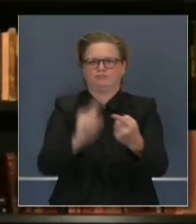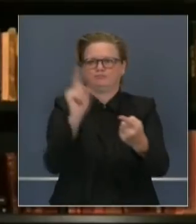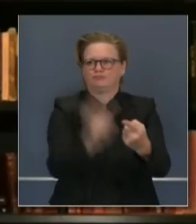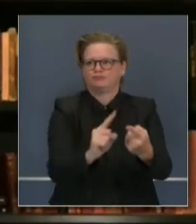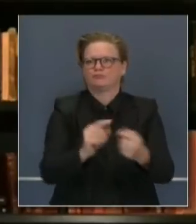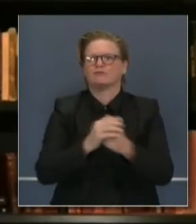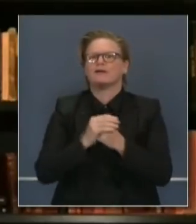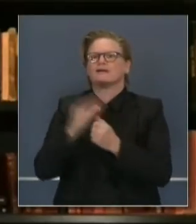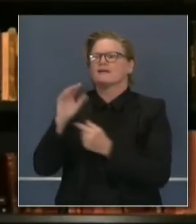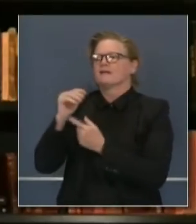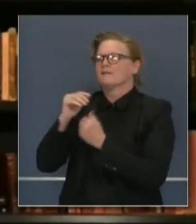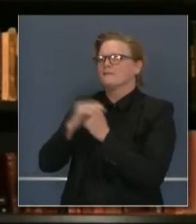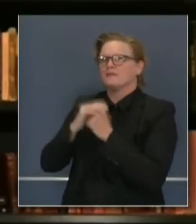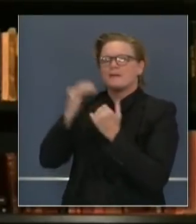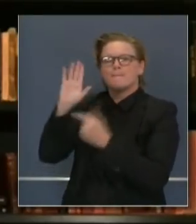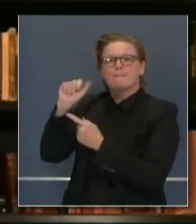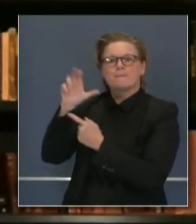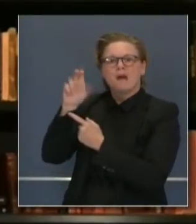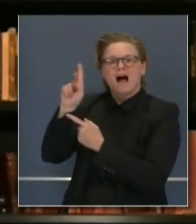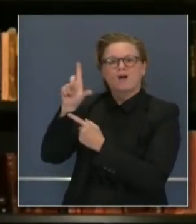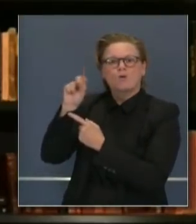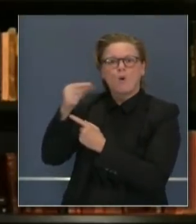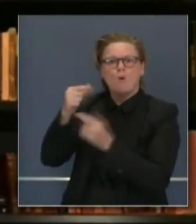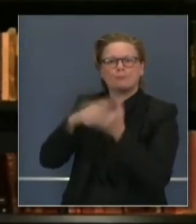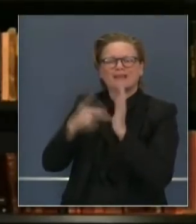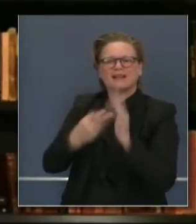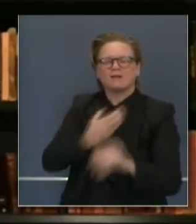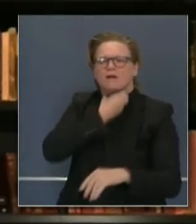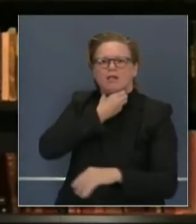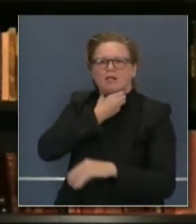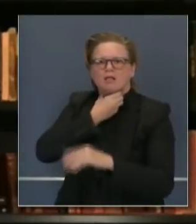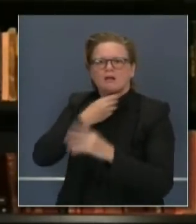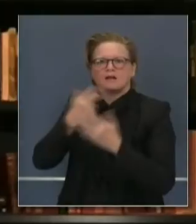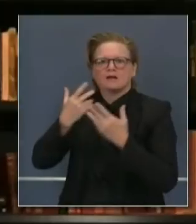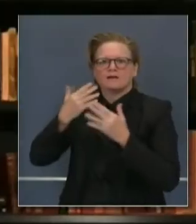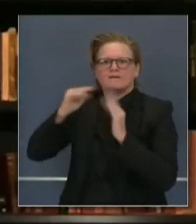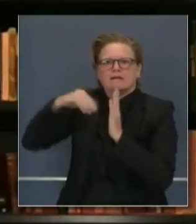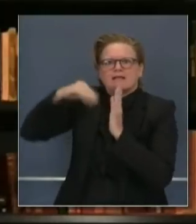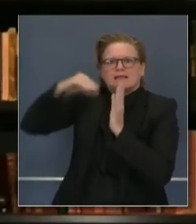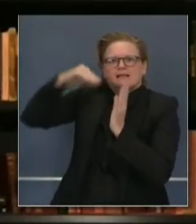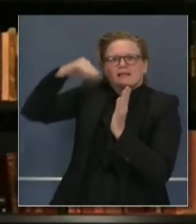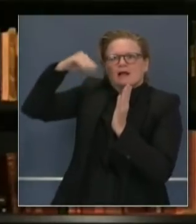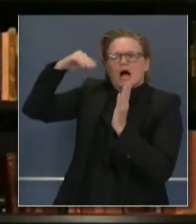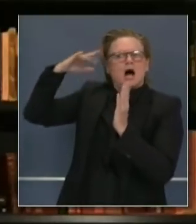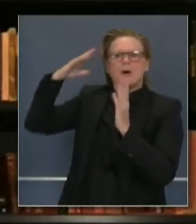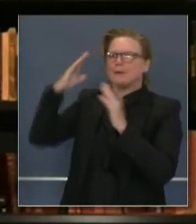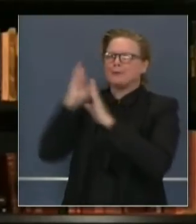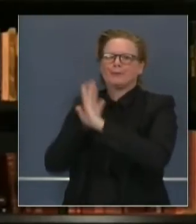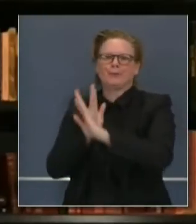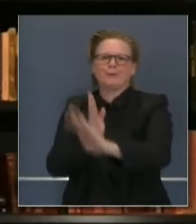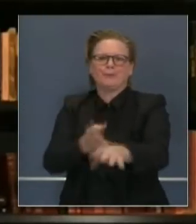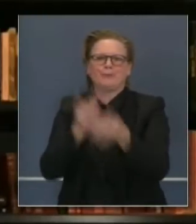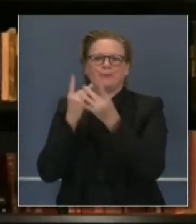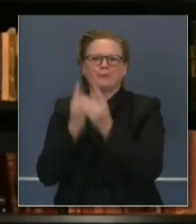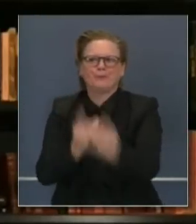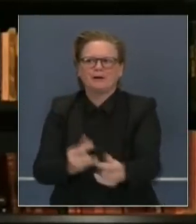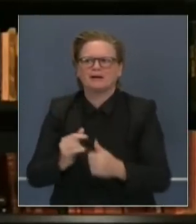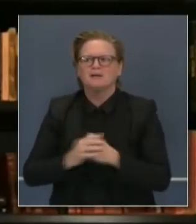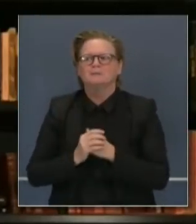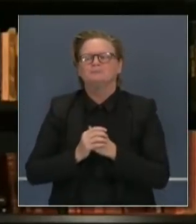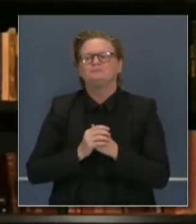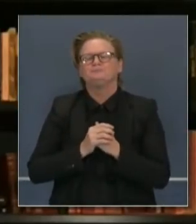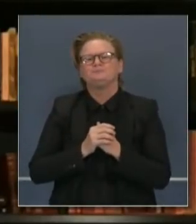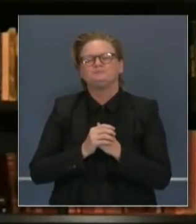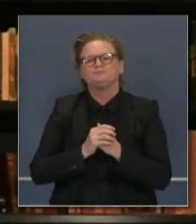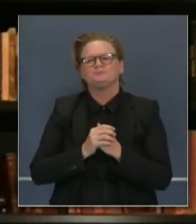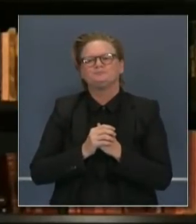we've made tremendous progress on the backlog. You may recall, and I encourage you to reflect back on multiple presentations where we actually